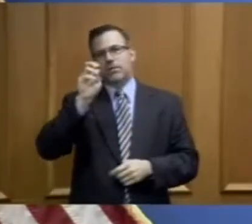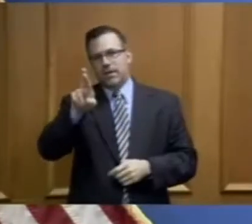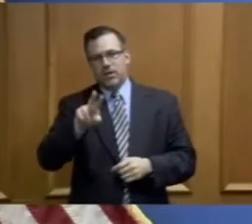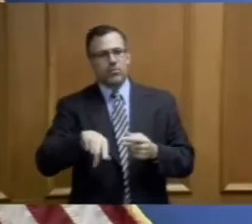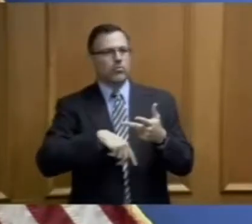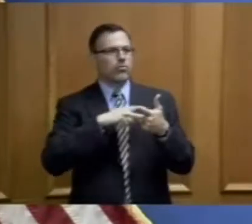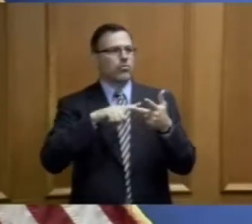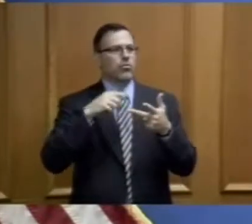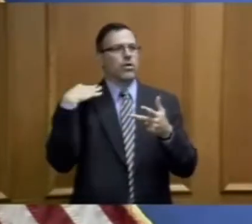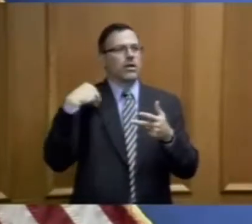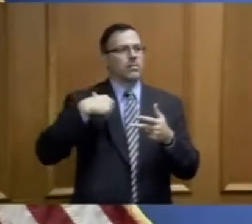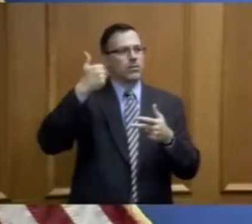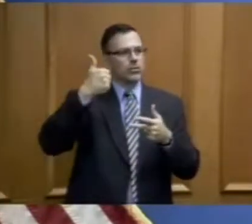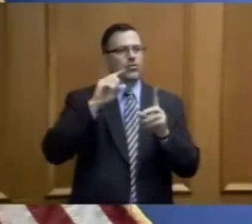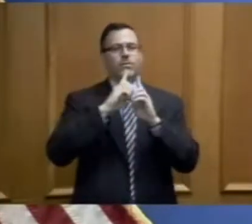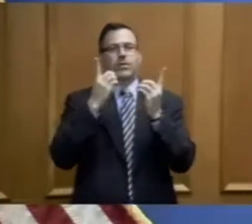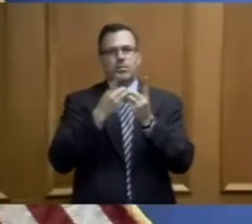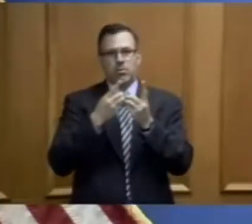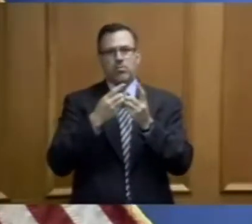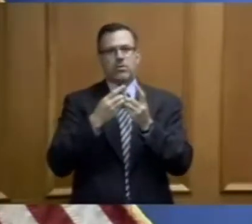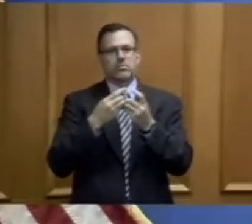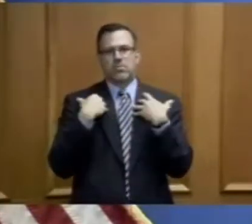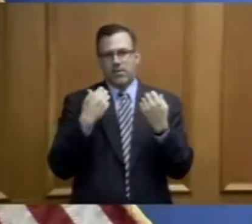Commissioner from the Department of Health.